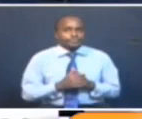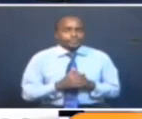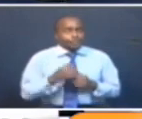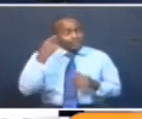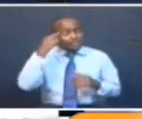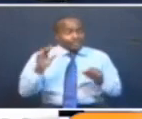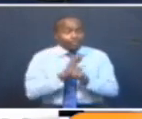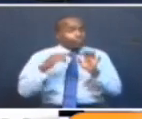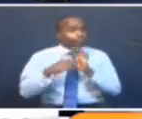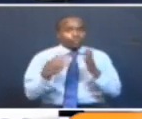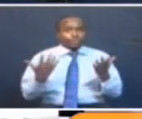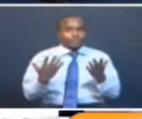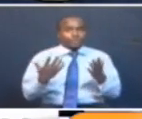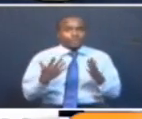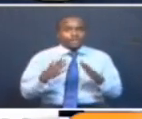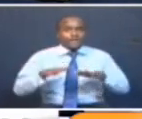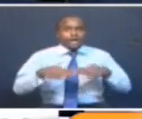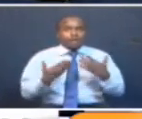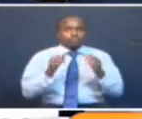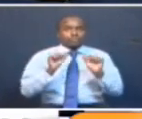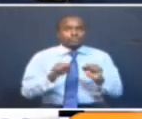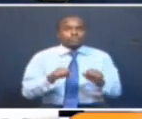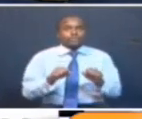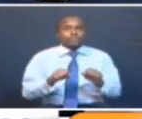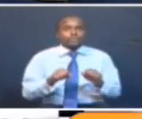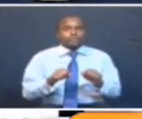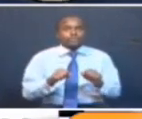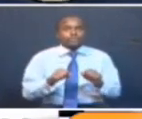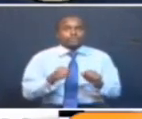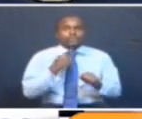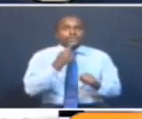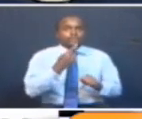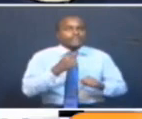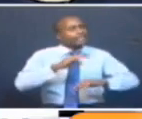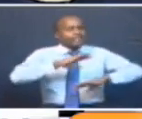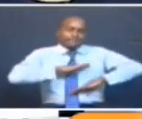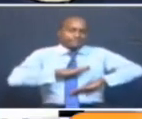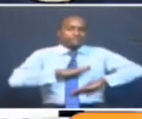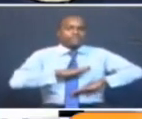that how can we just say enough is enough?